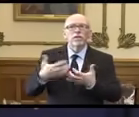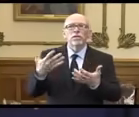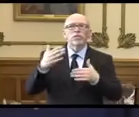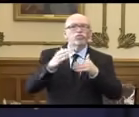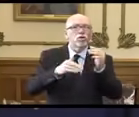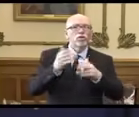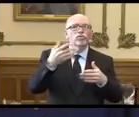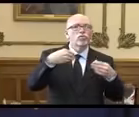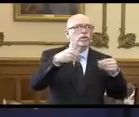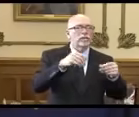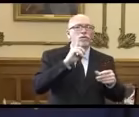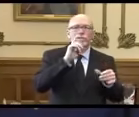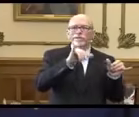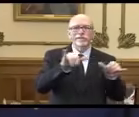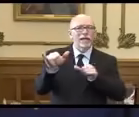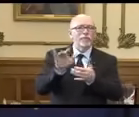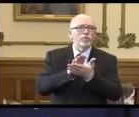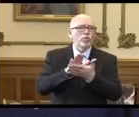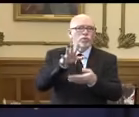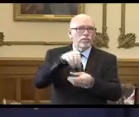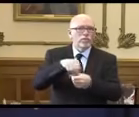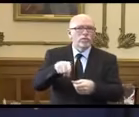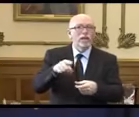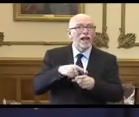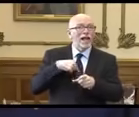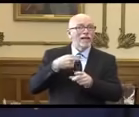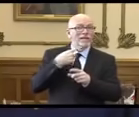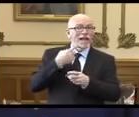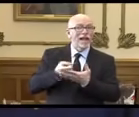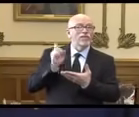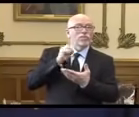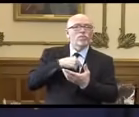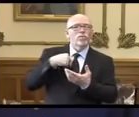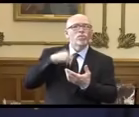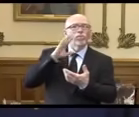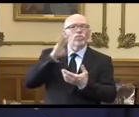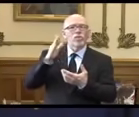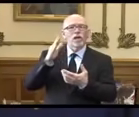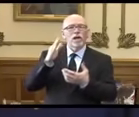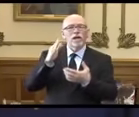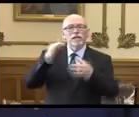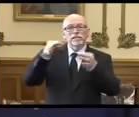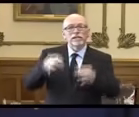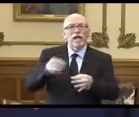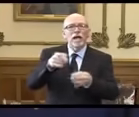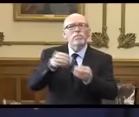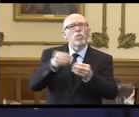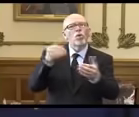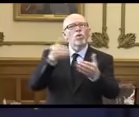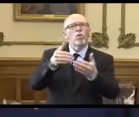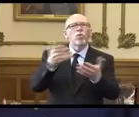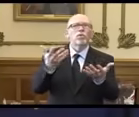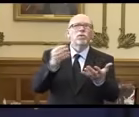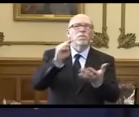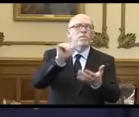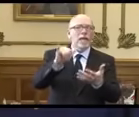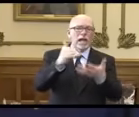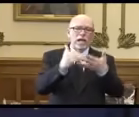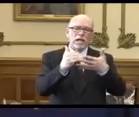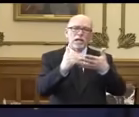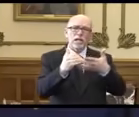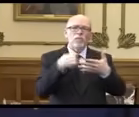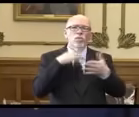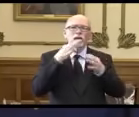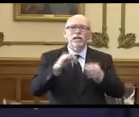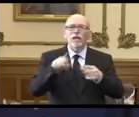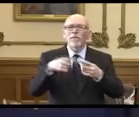construction. As I mentioned last week, I said we're going to get to that decision probably closer to mid-May.